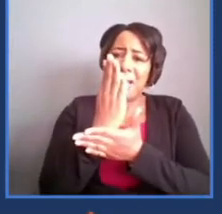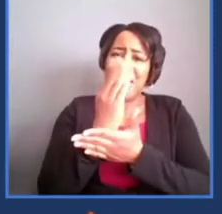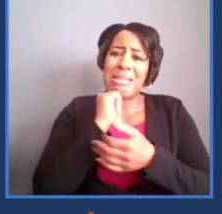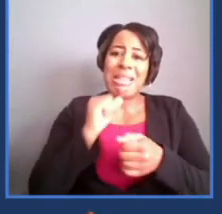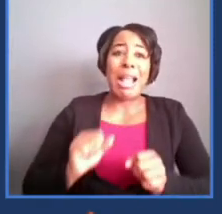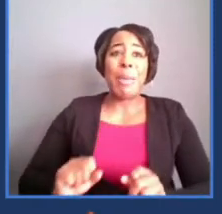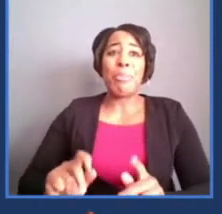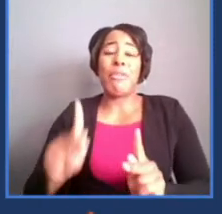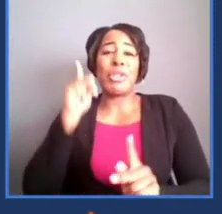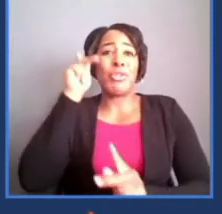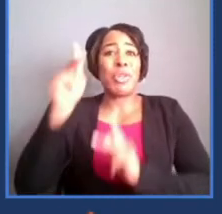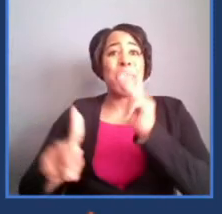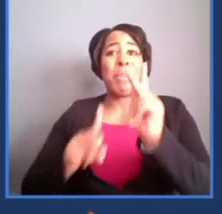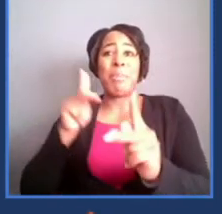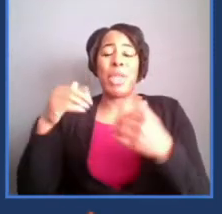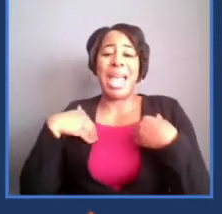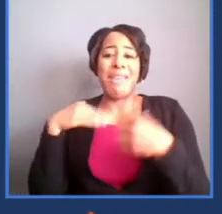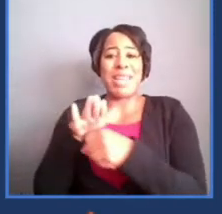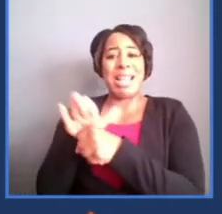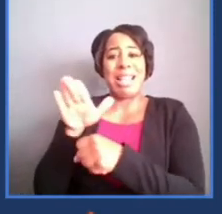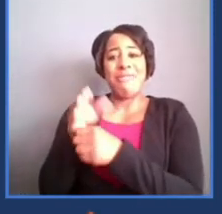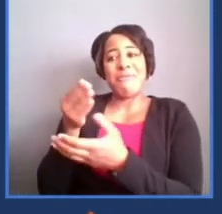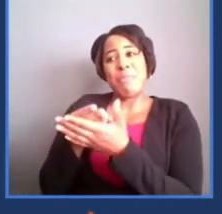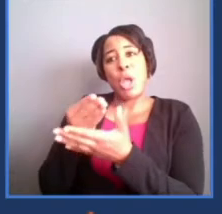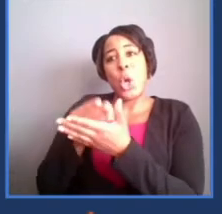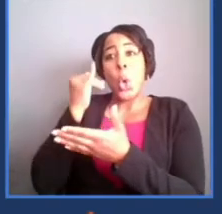their bank accounts or who live in the right zip code.